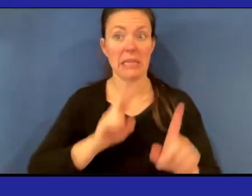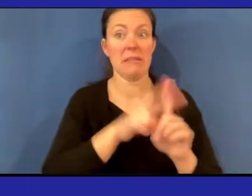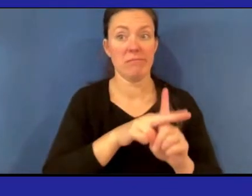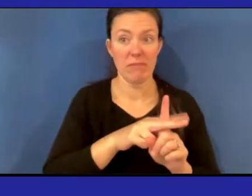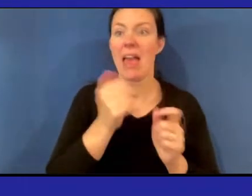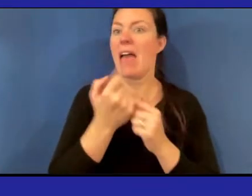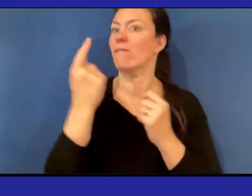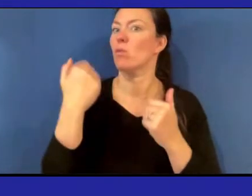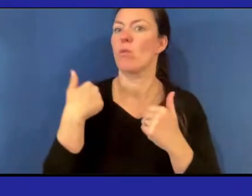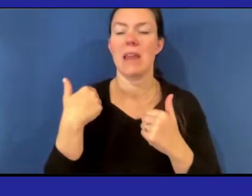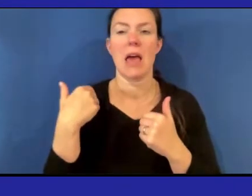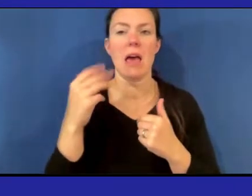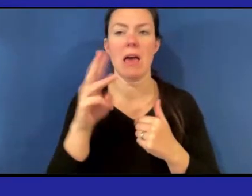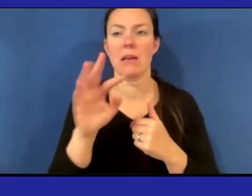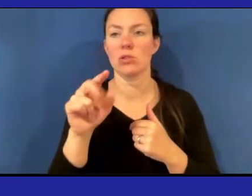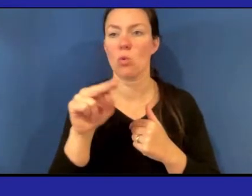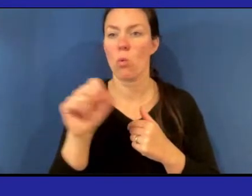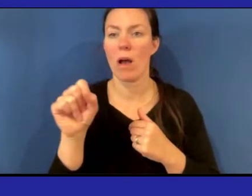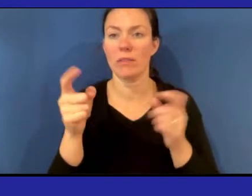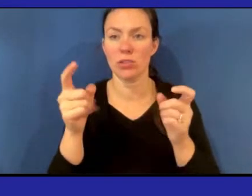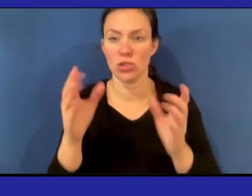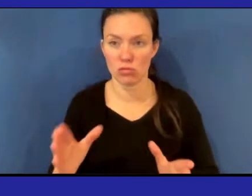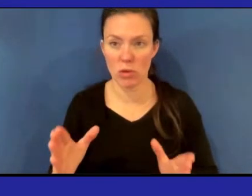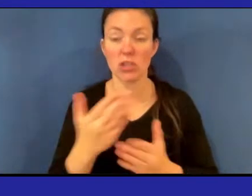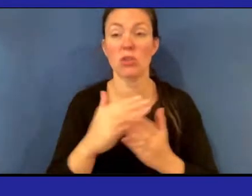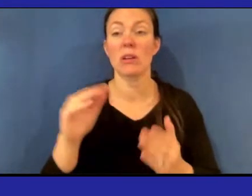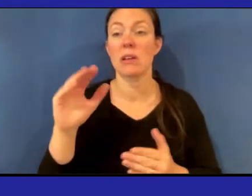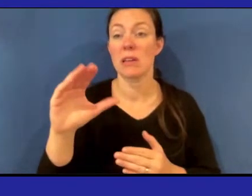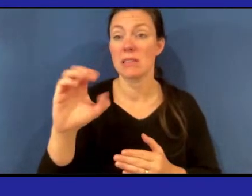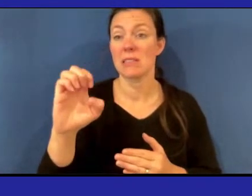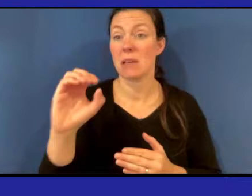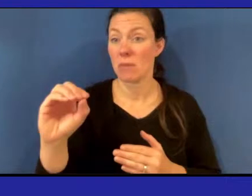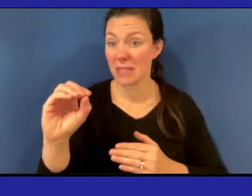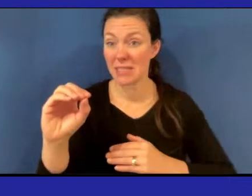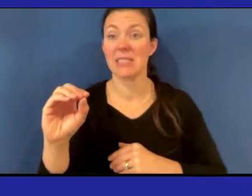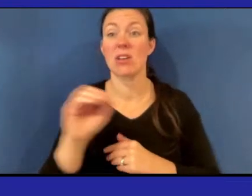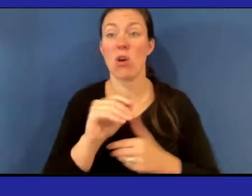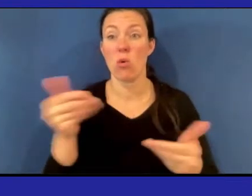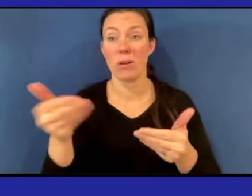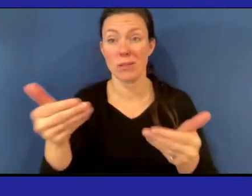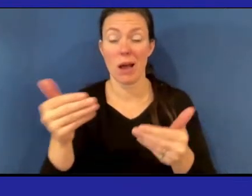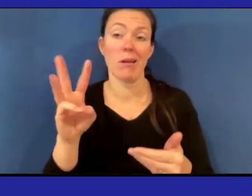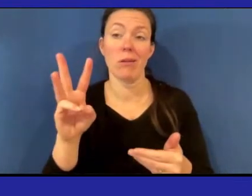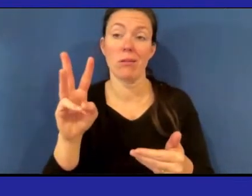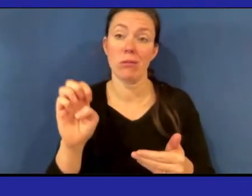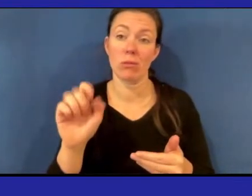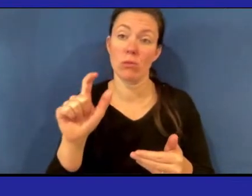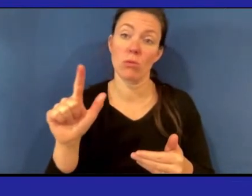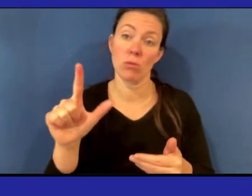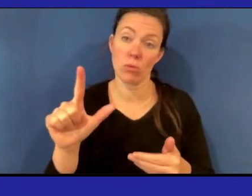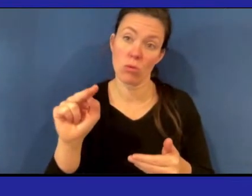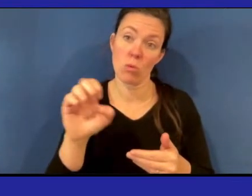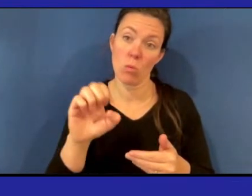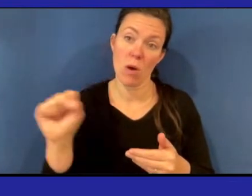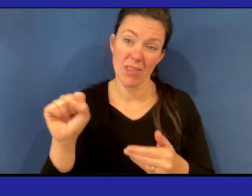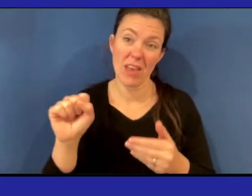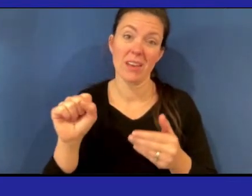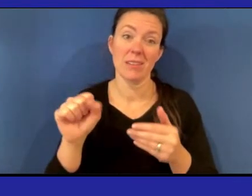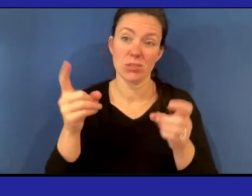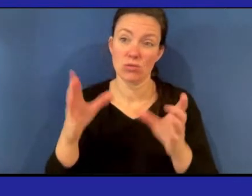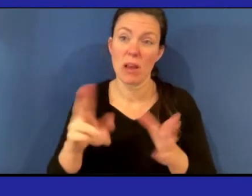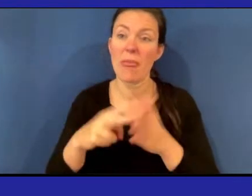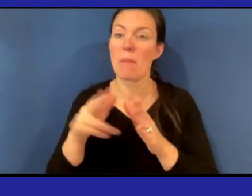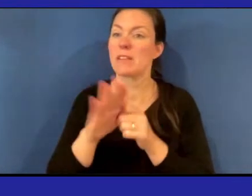and some of the CEOs have actually put staff under them as well. And so these are people whose full-time job is to support the